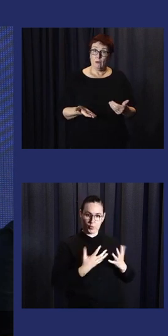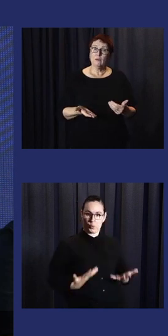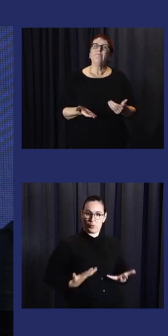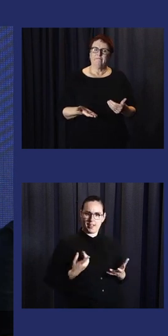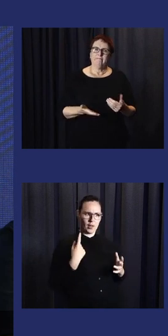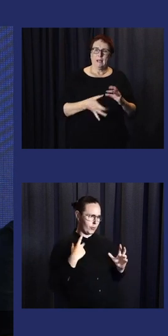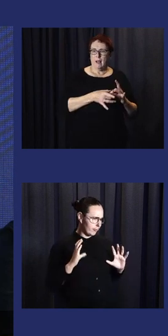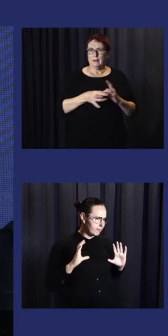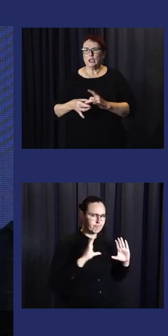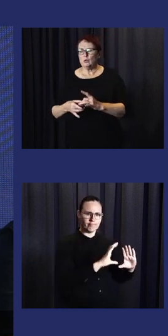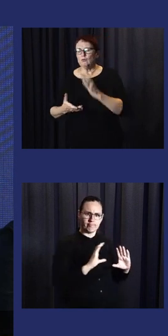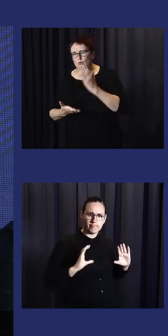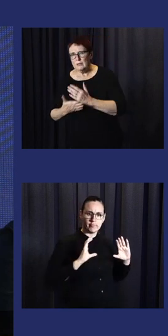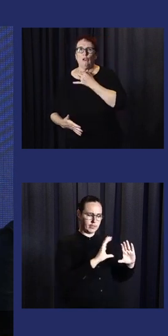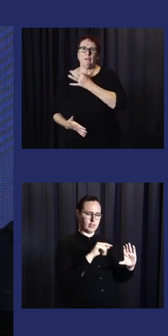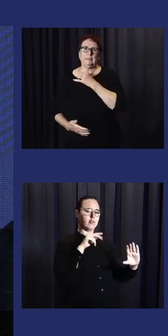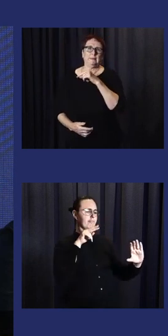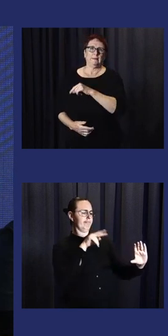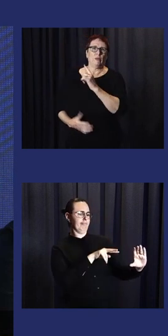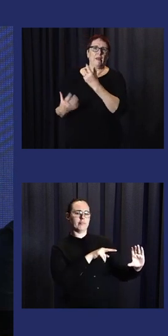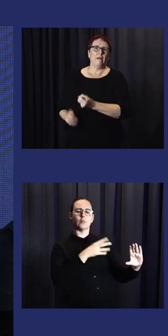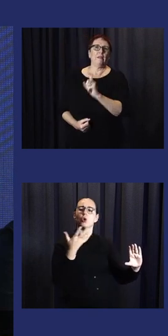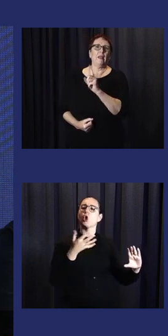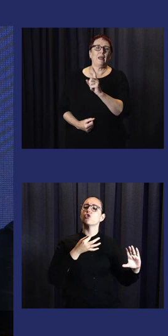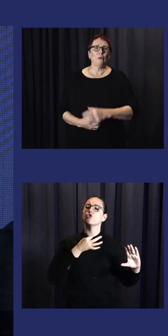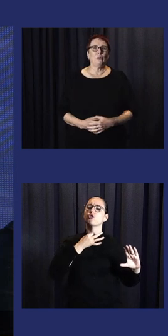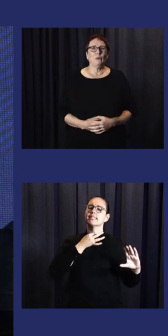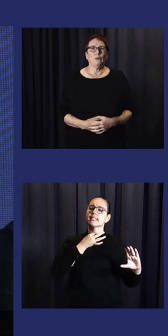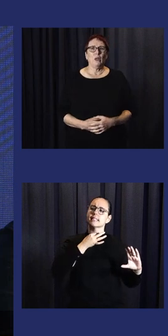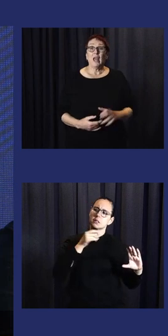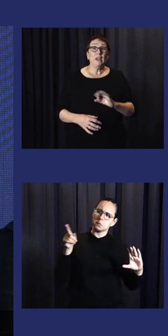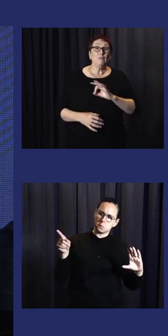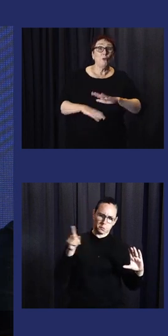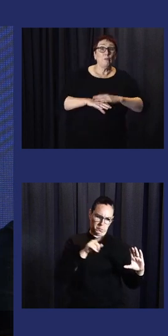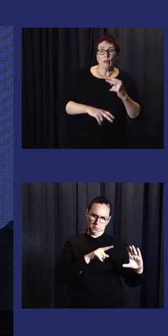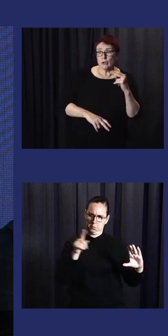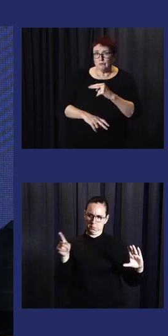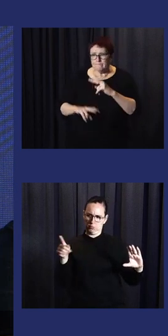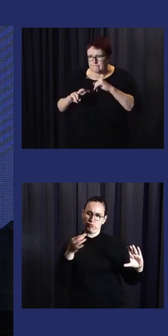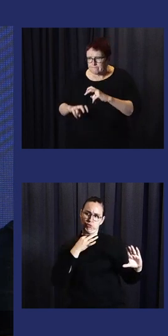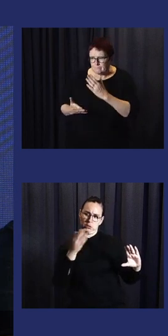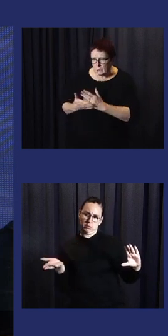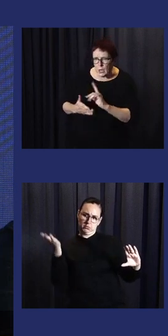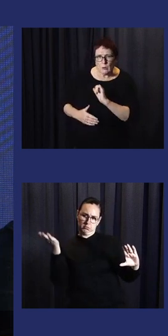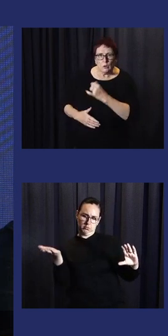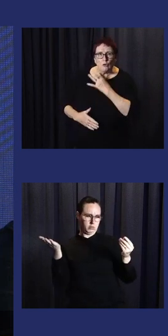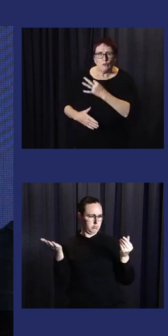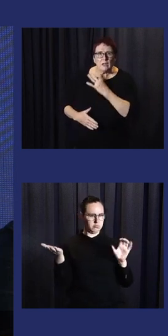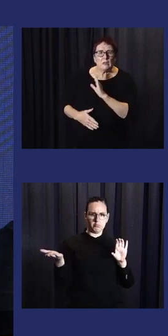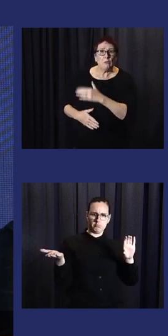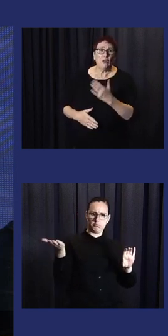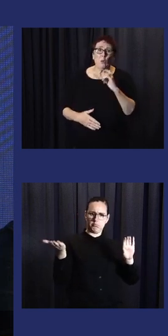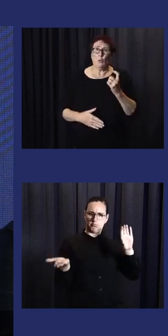risk-informed. Because, as I said, otherwise this spiral of building risk is not going to